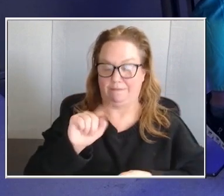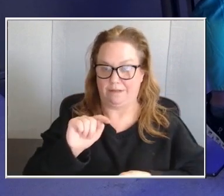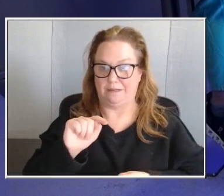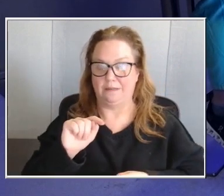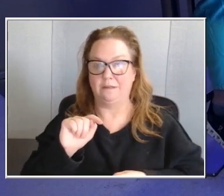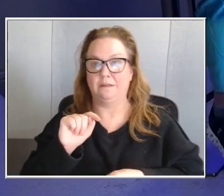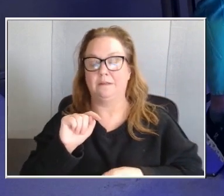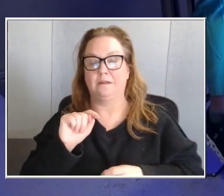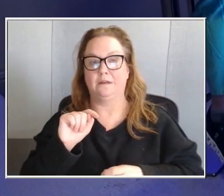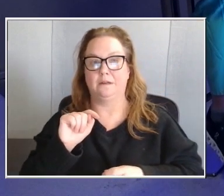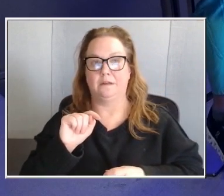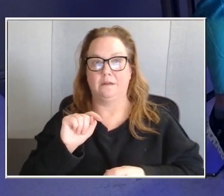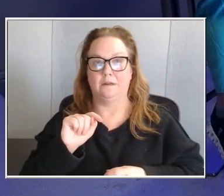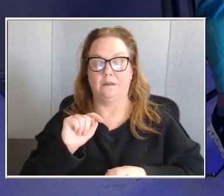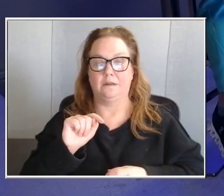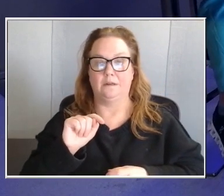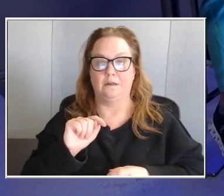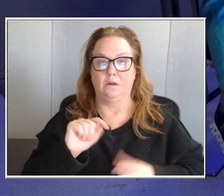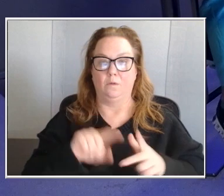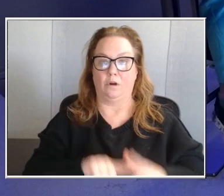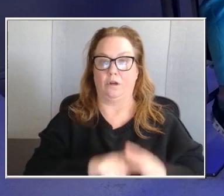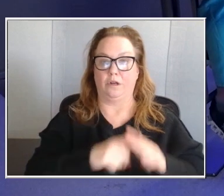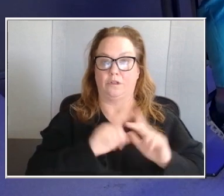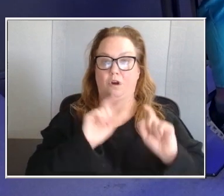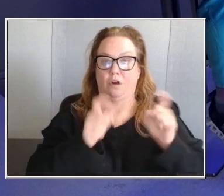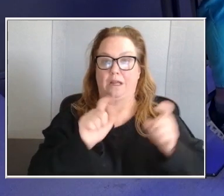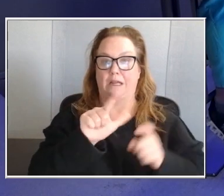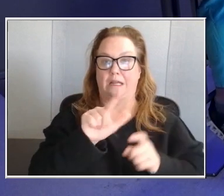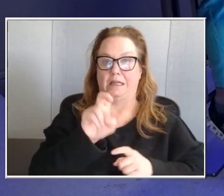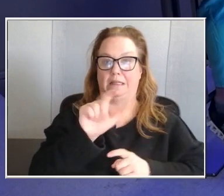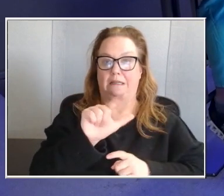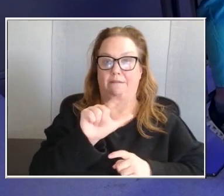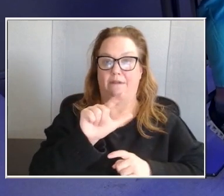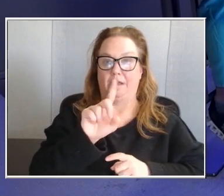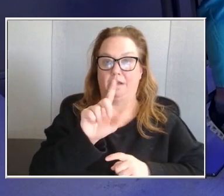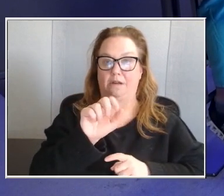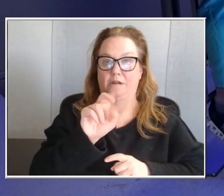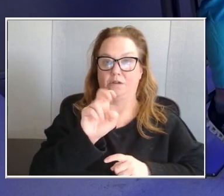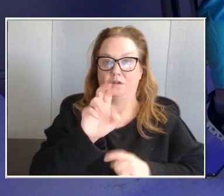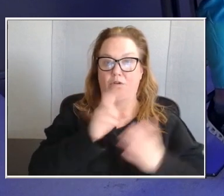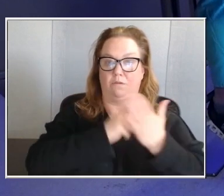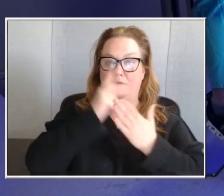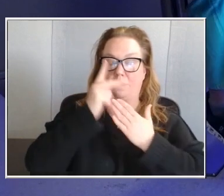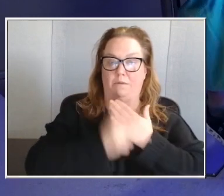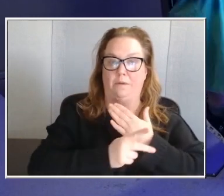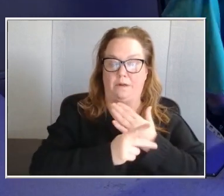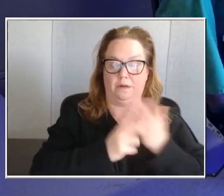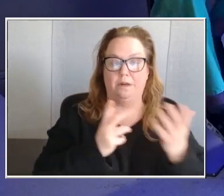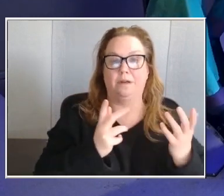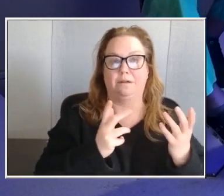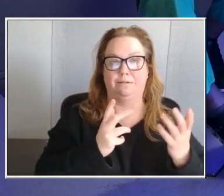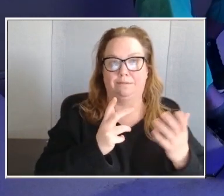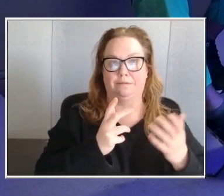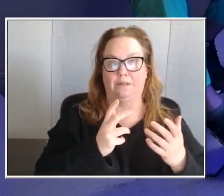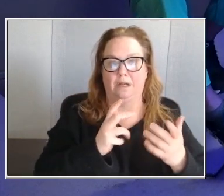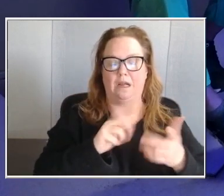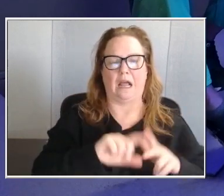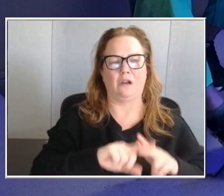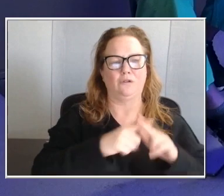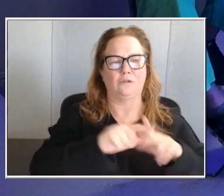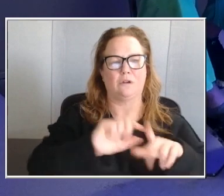year on this program that we are going to start a living liver donor program. There's a lot of L's right there. What does it take to start up that